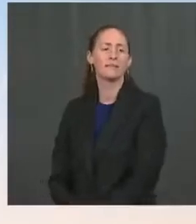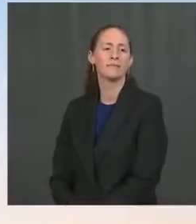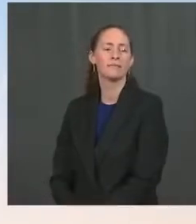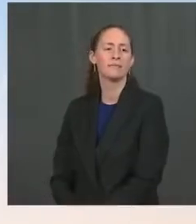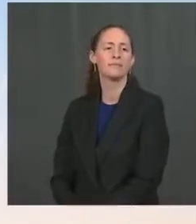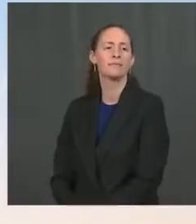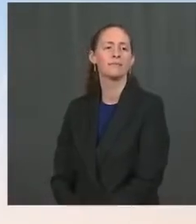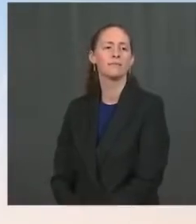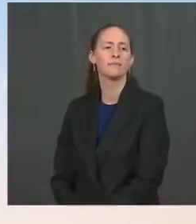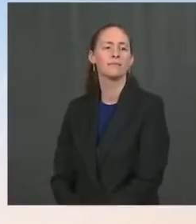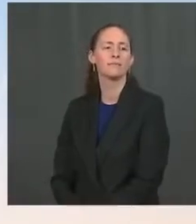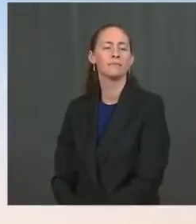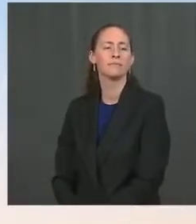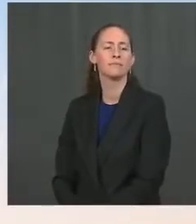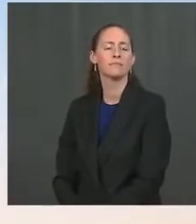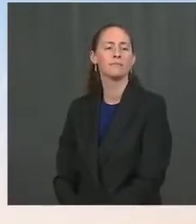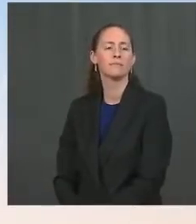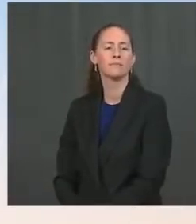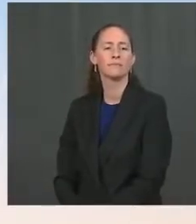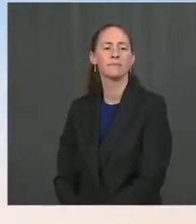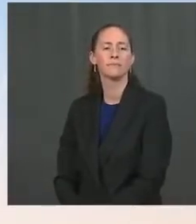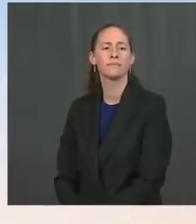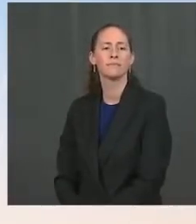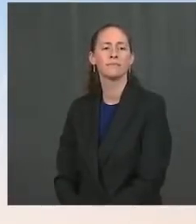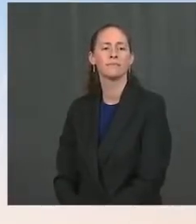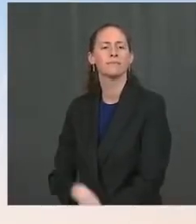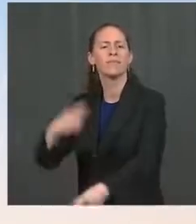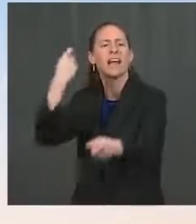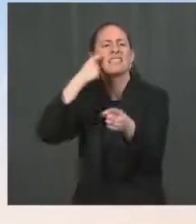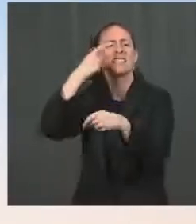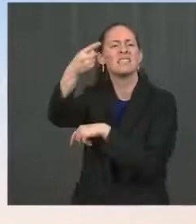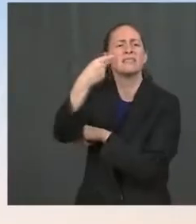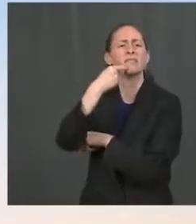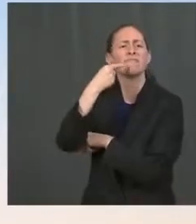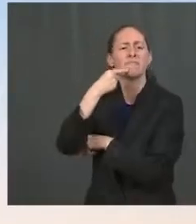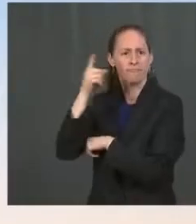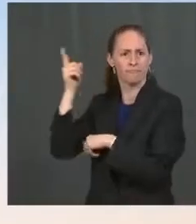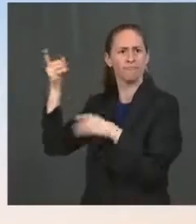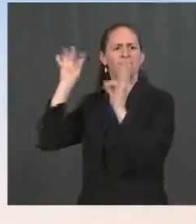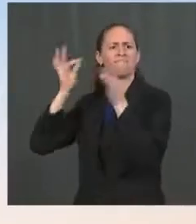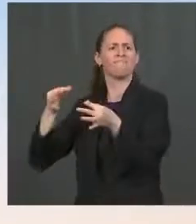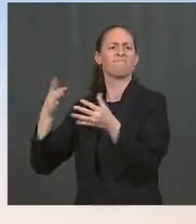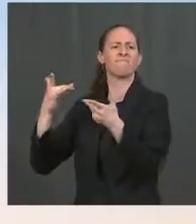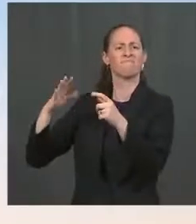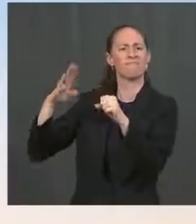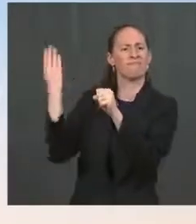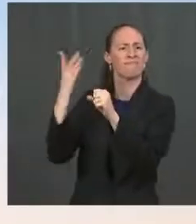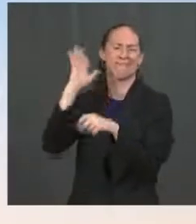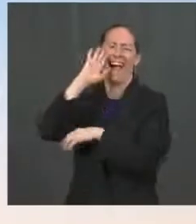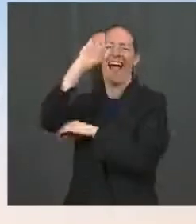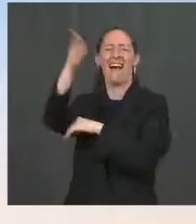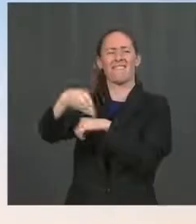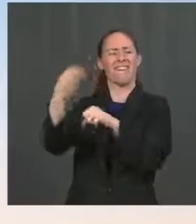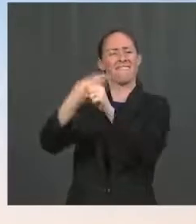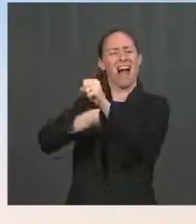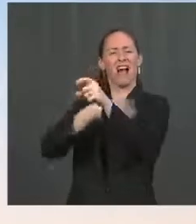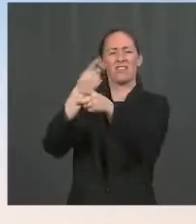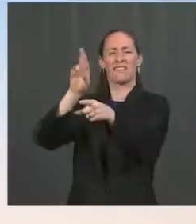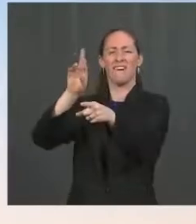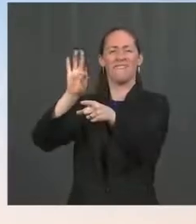would President Biden ever fire Dr. Fauci. Is that still the case, since Fauci told Congress the NIH never